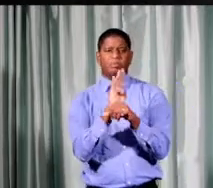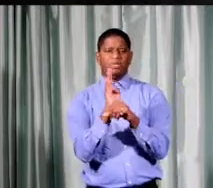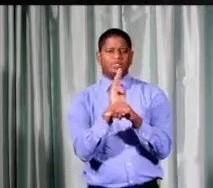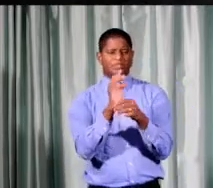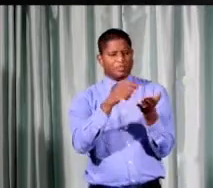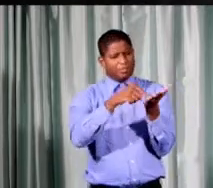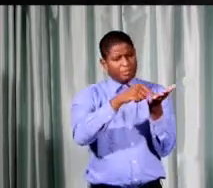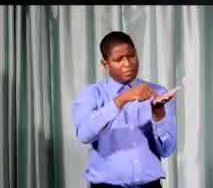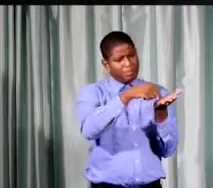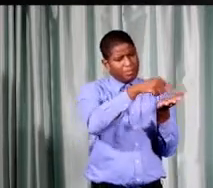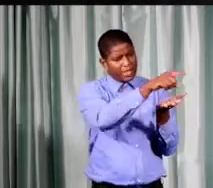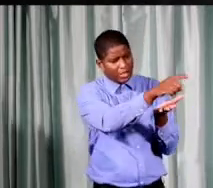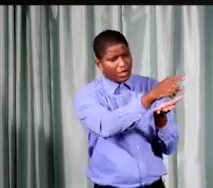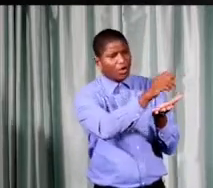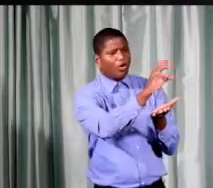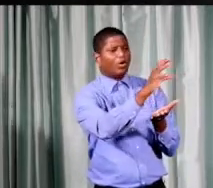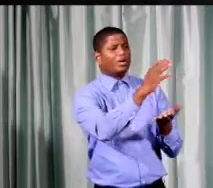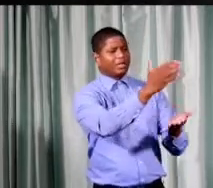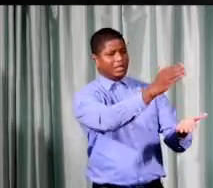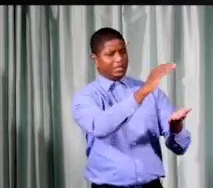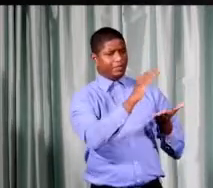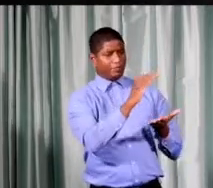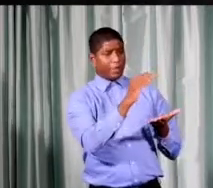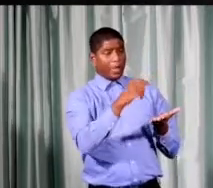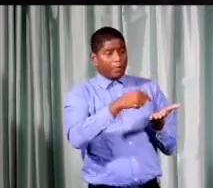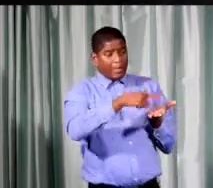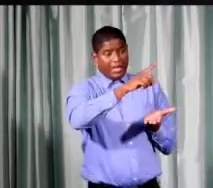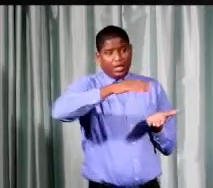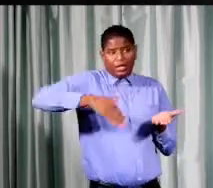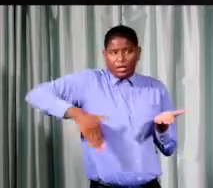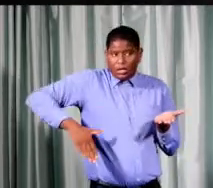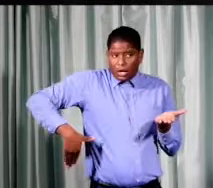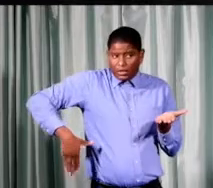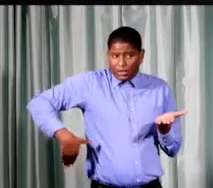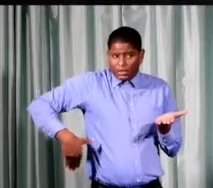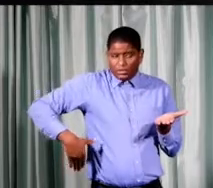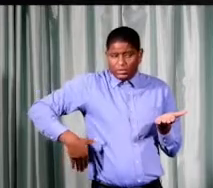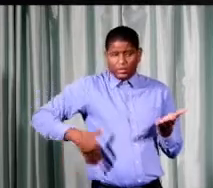credit. If I'm using cash accounting, there was no